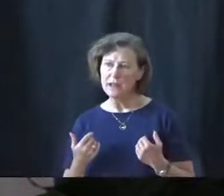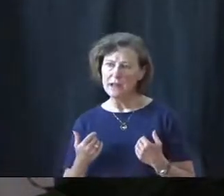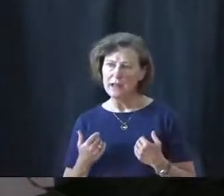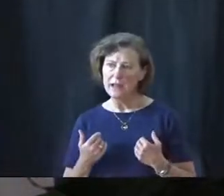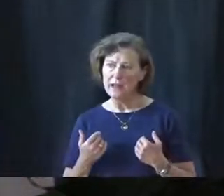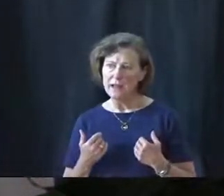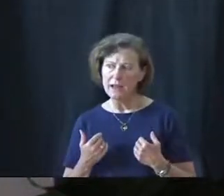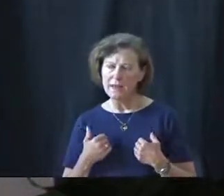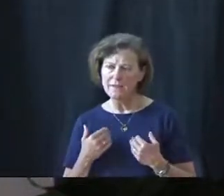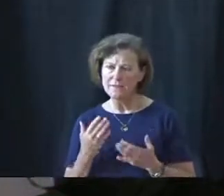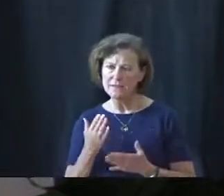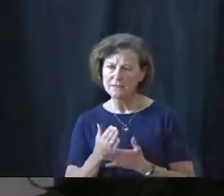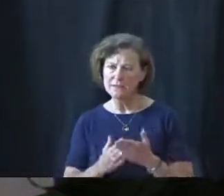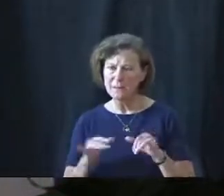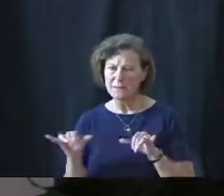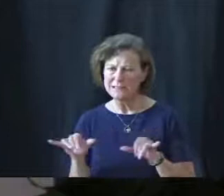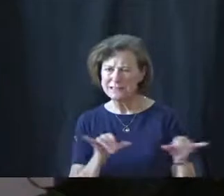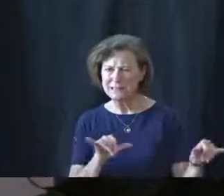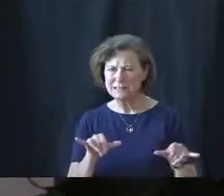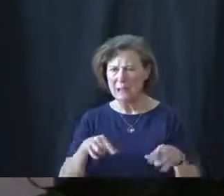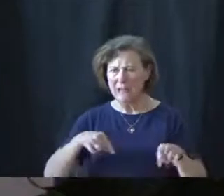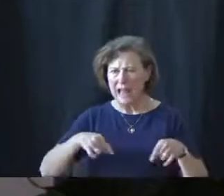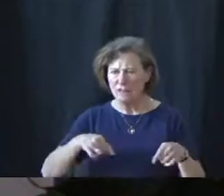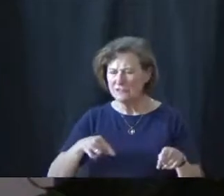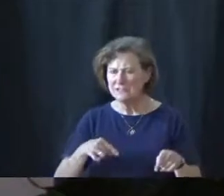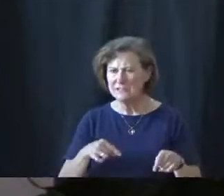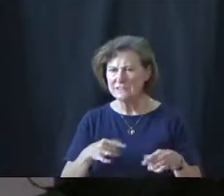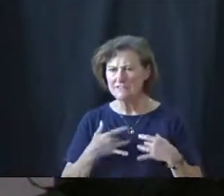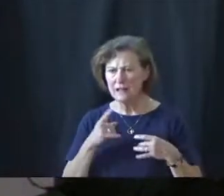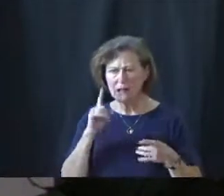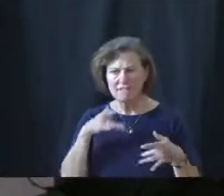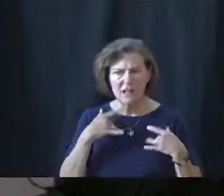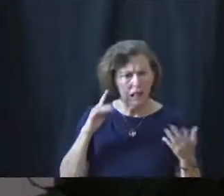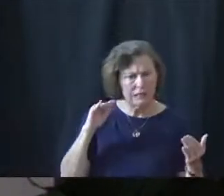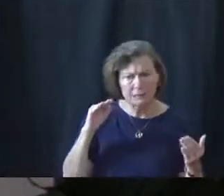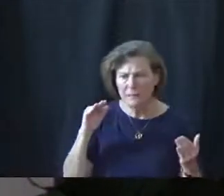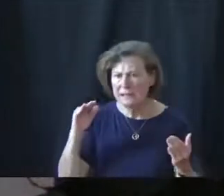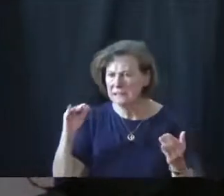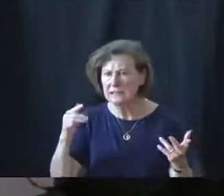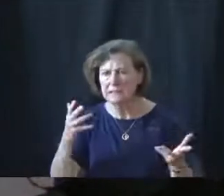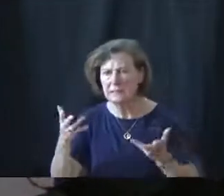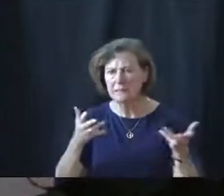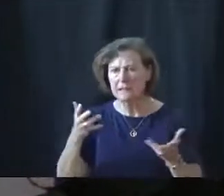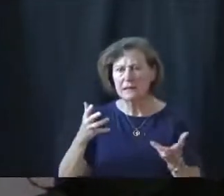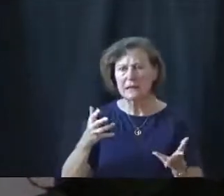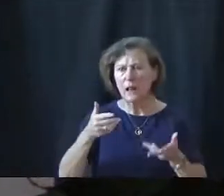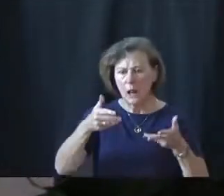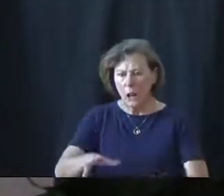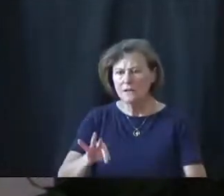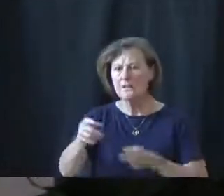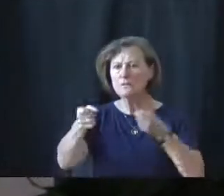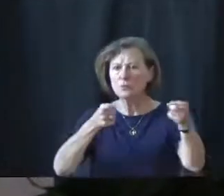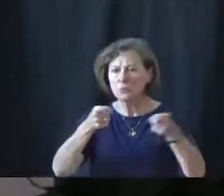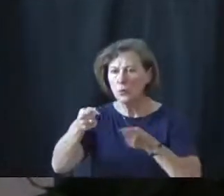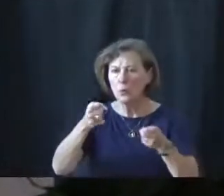anxious feelings or feelings of expectancy, and at the same time the lack of control of a situation.